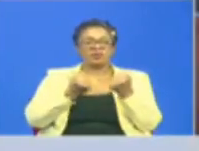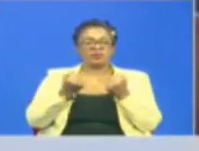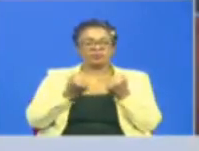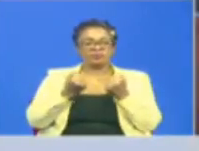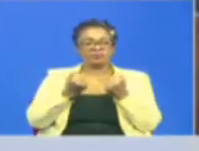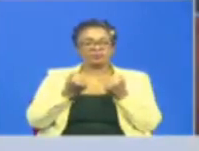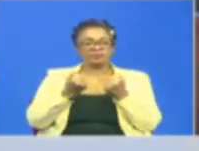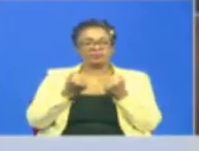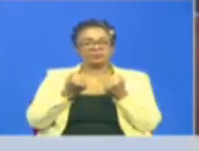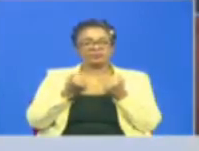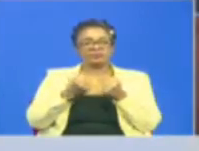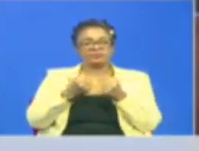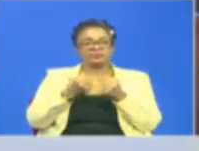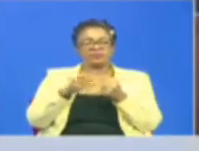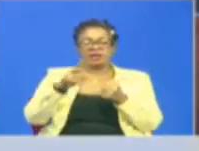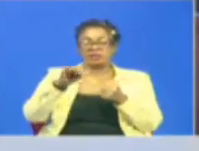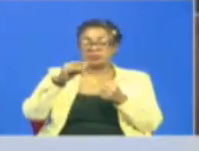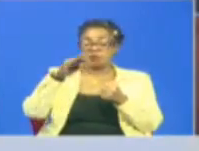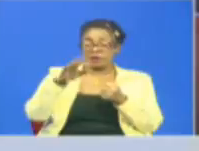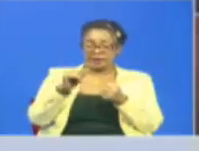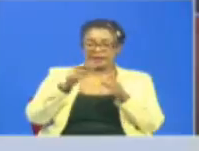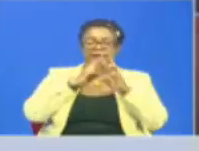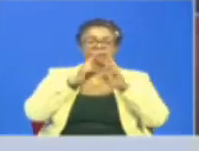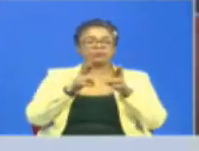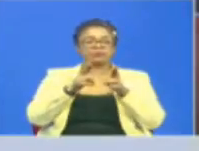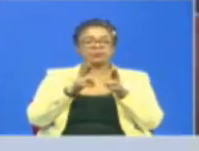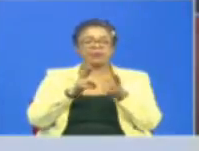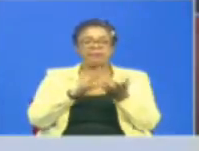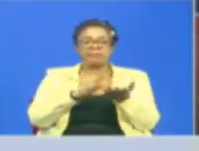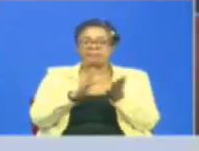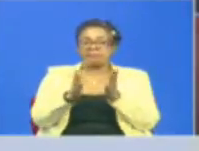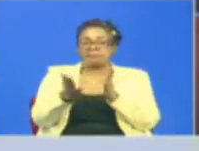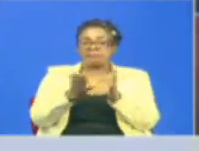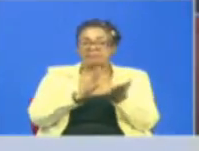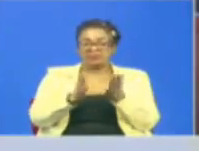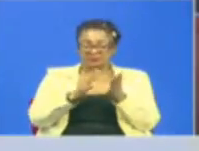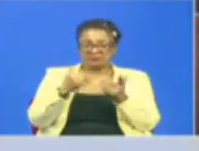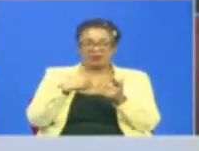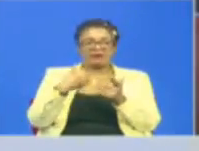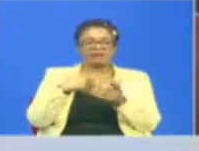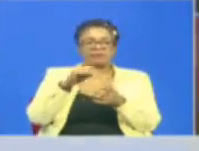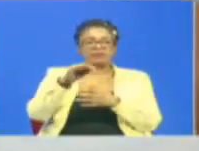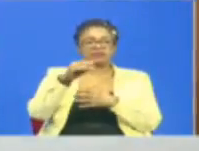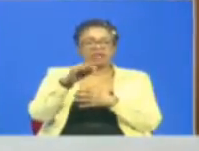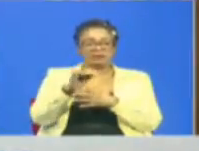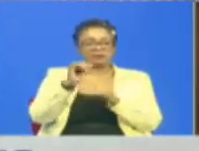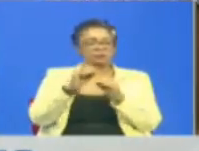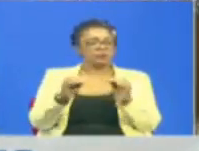And as Ruth Samway now reports, they may not be the first to fall prey to such.